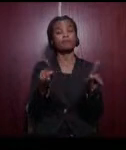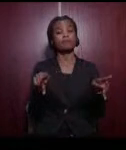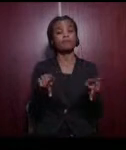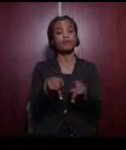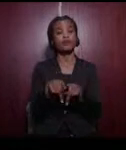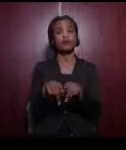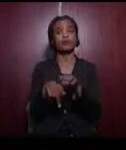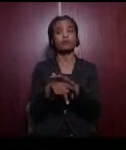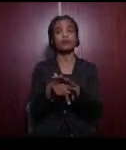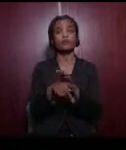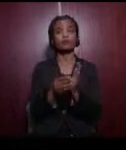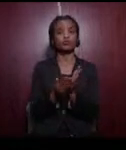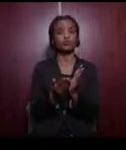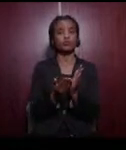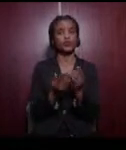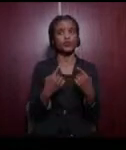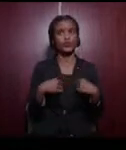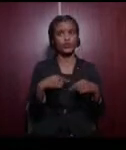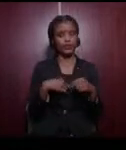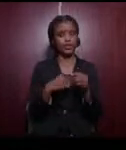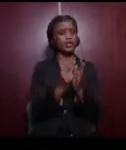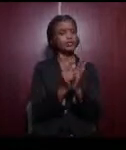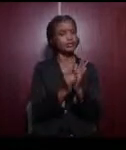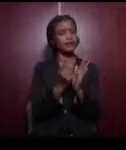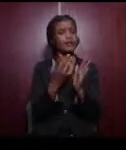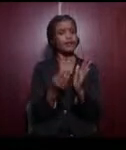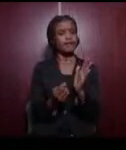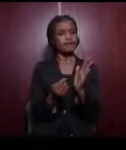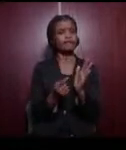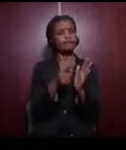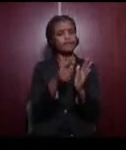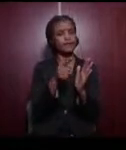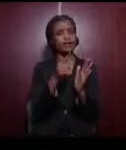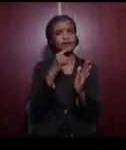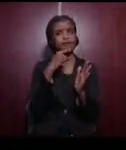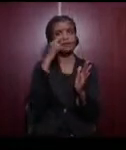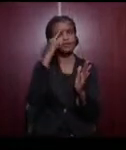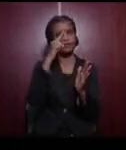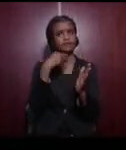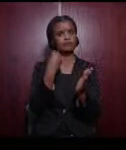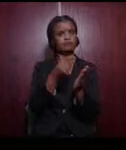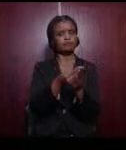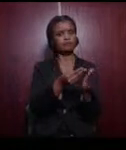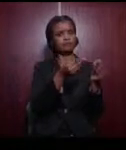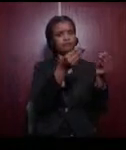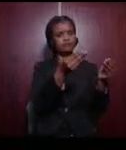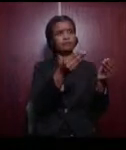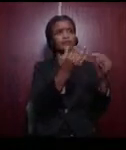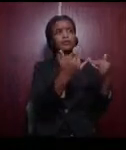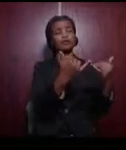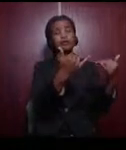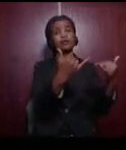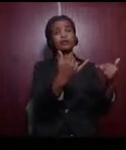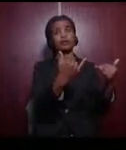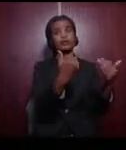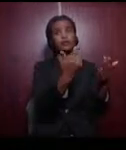are, legislature. We have a petition also called legislature. Thank you so much.